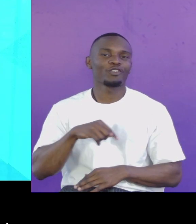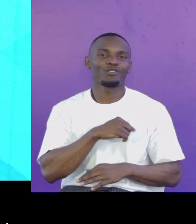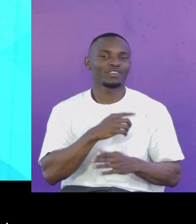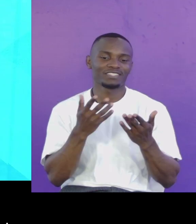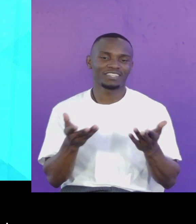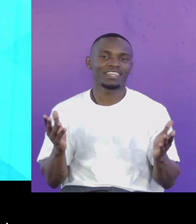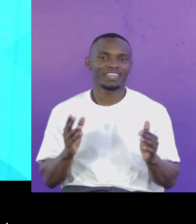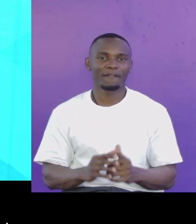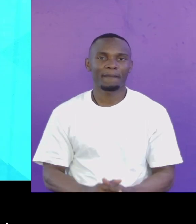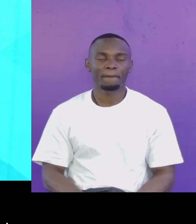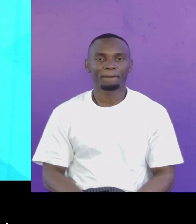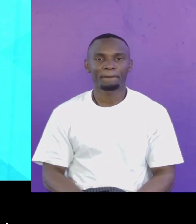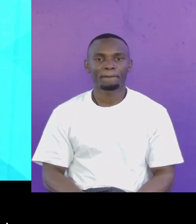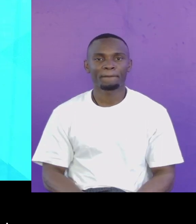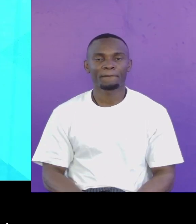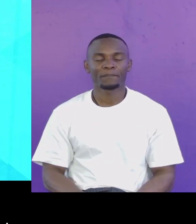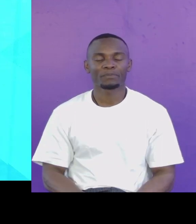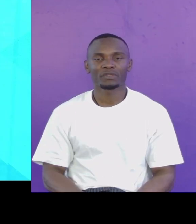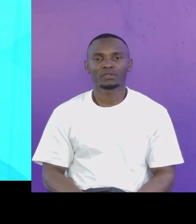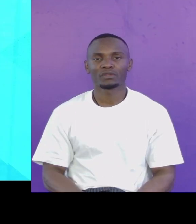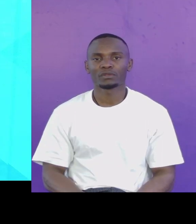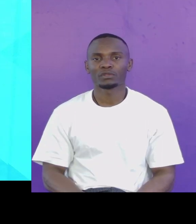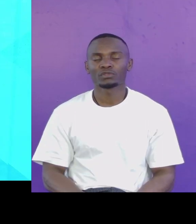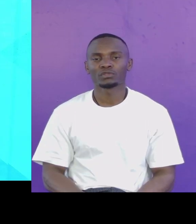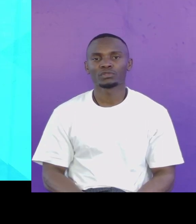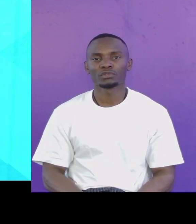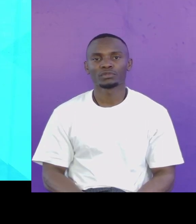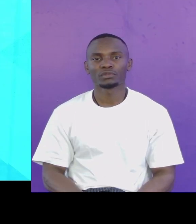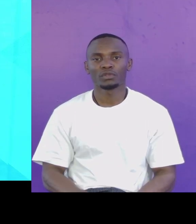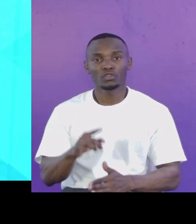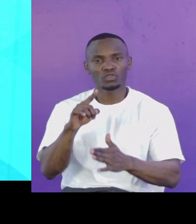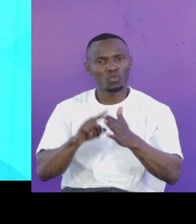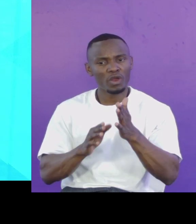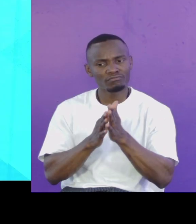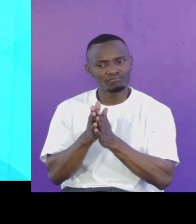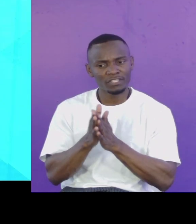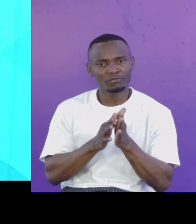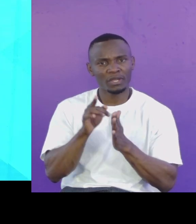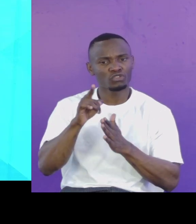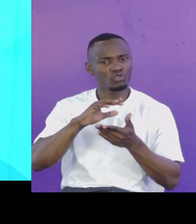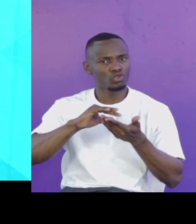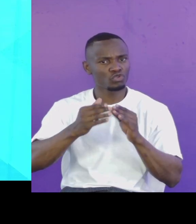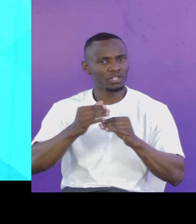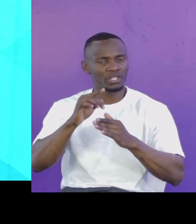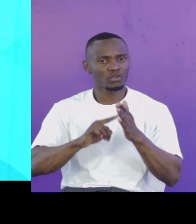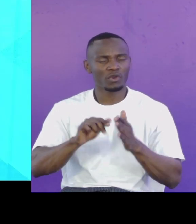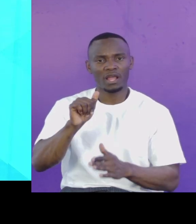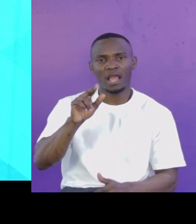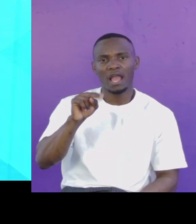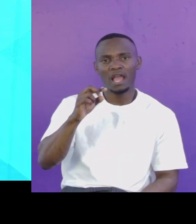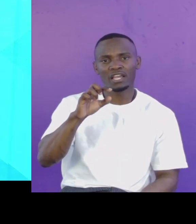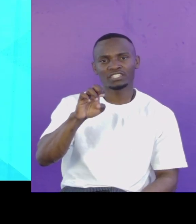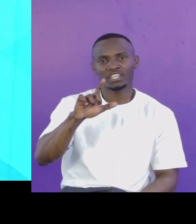So, to our next question, what inspired you to create the Angela Lynn show,